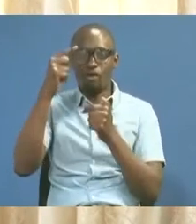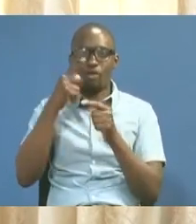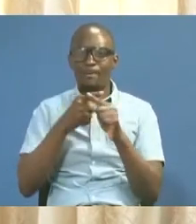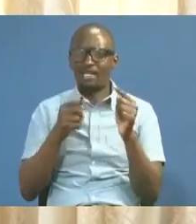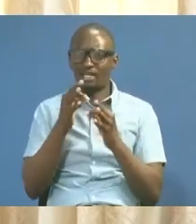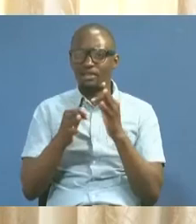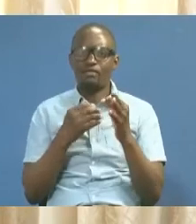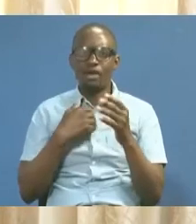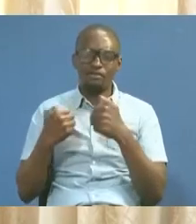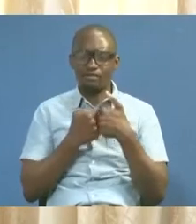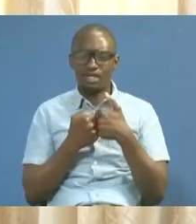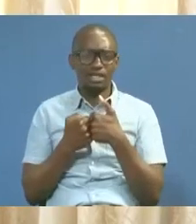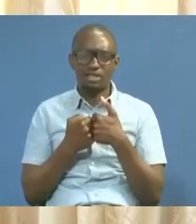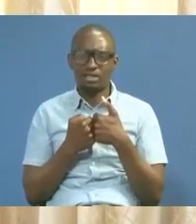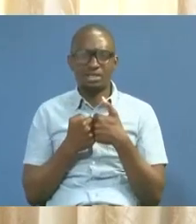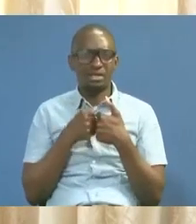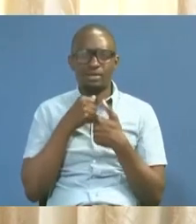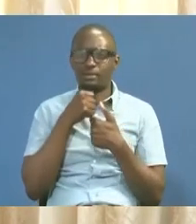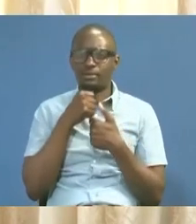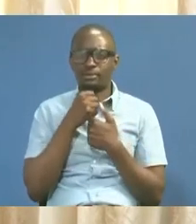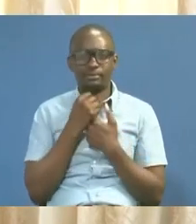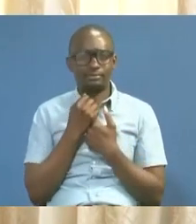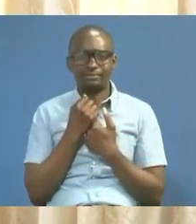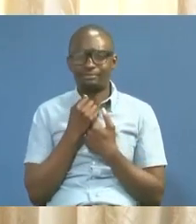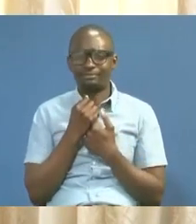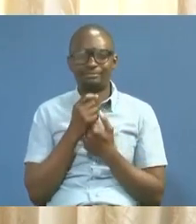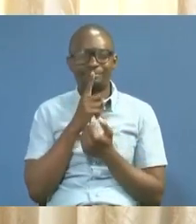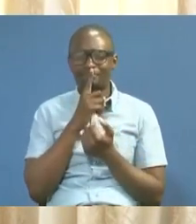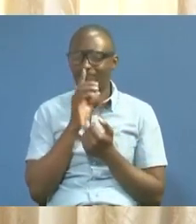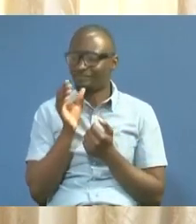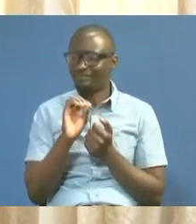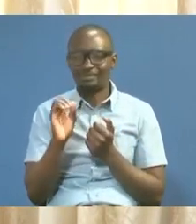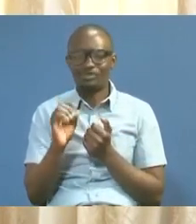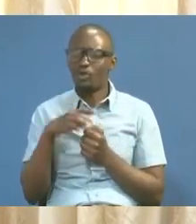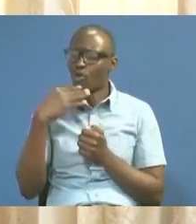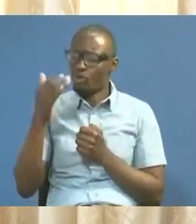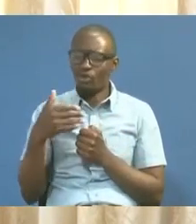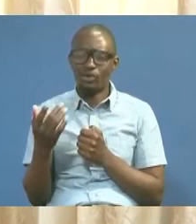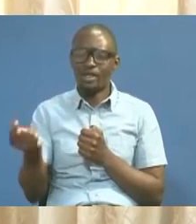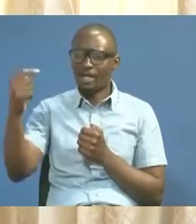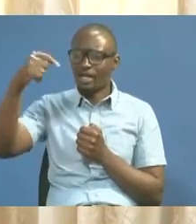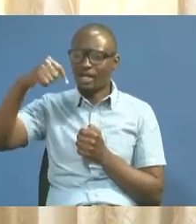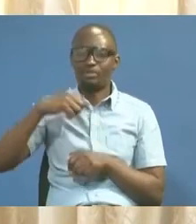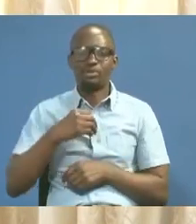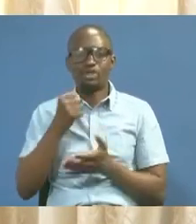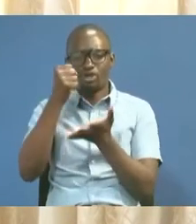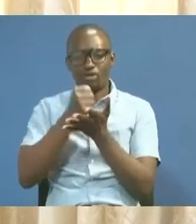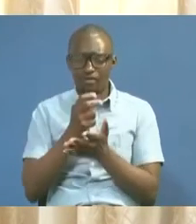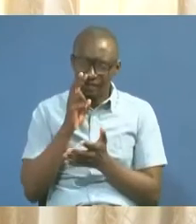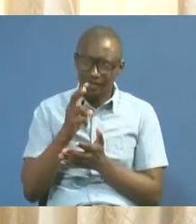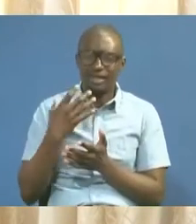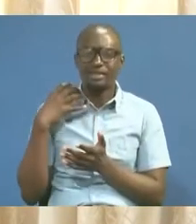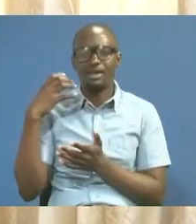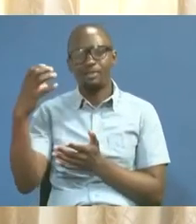you have any challenge, don't keep that challenge. Always come to our offices, see your chairperson, see the